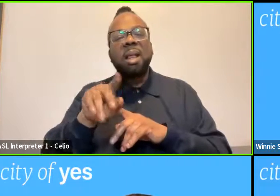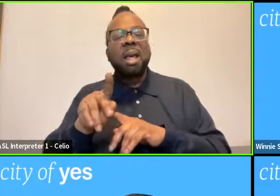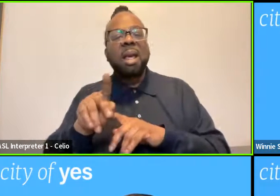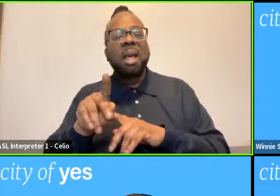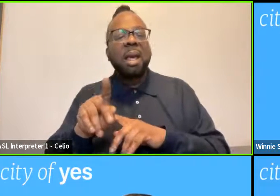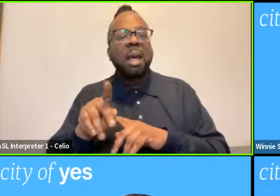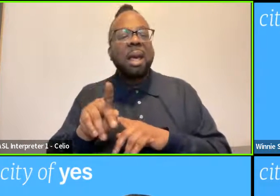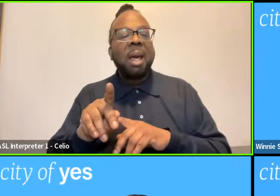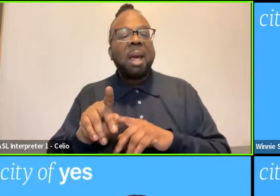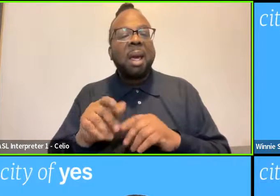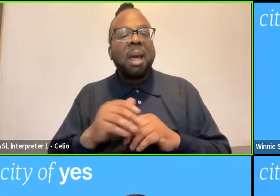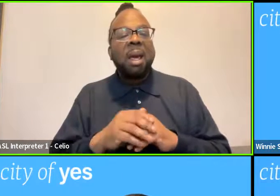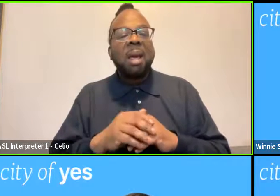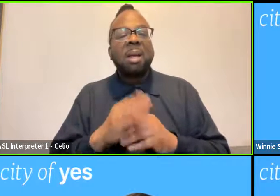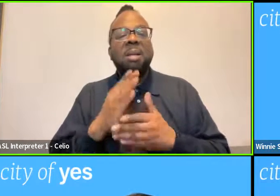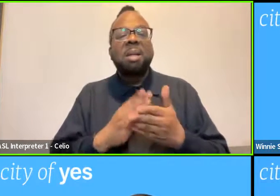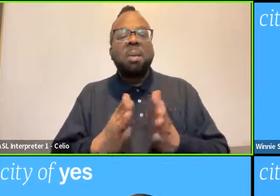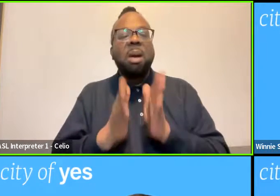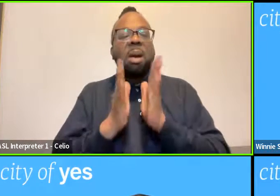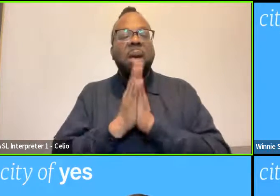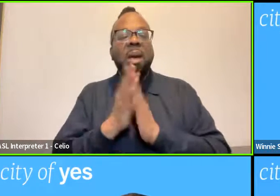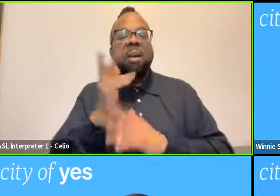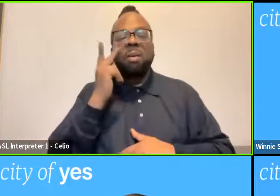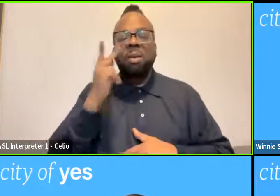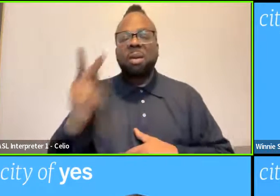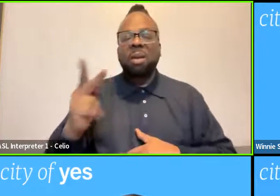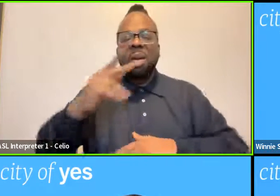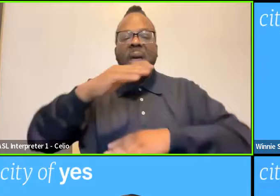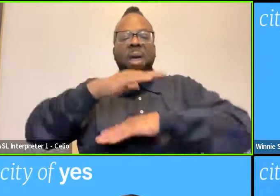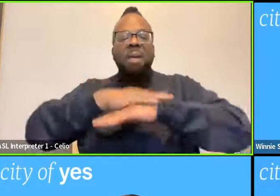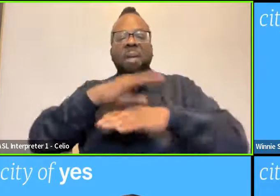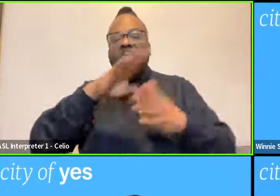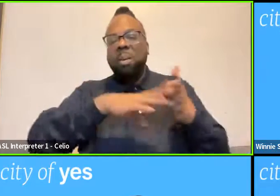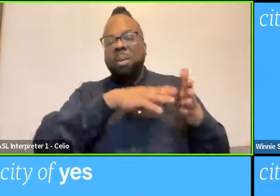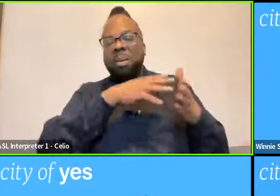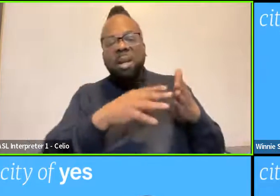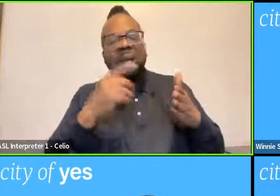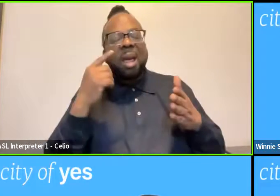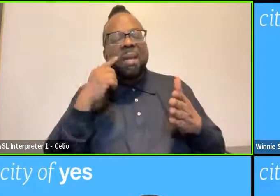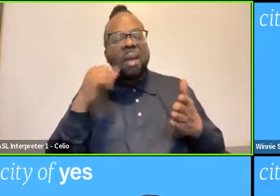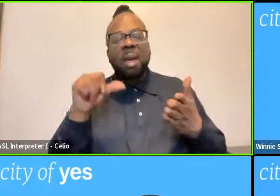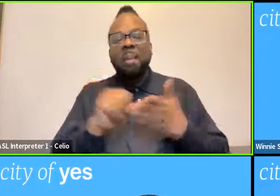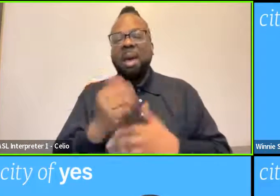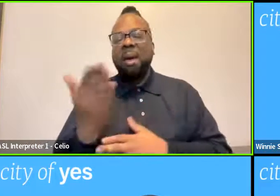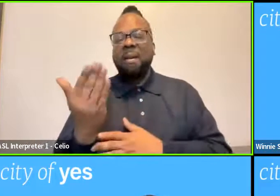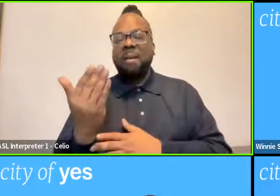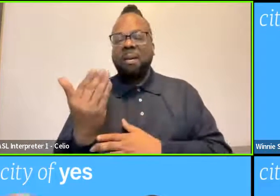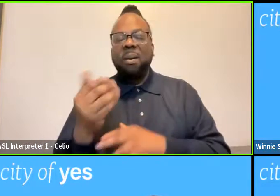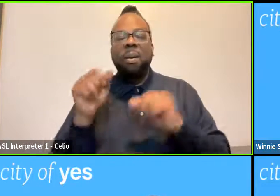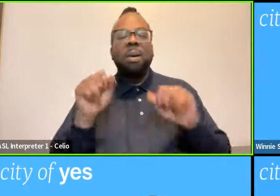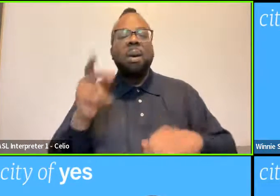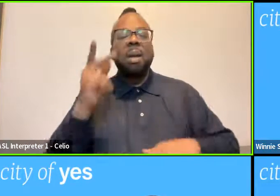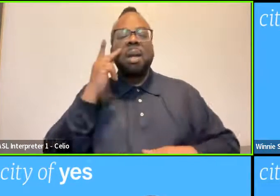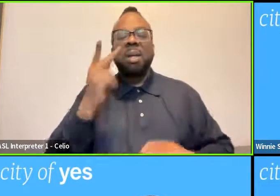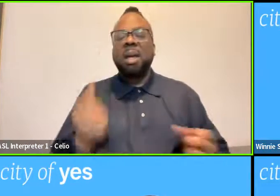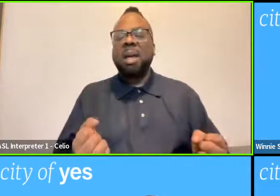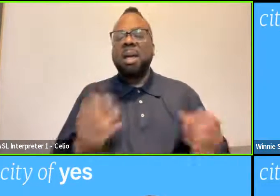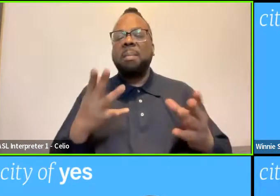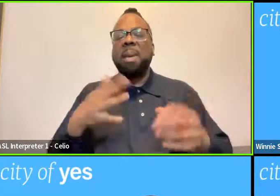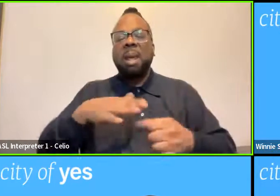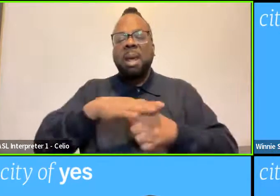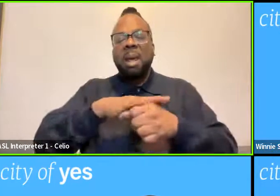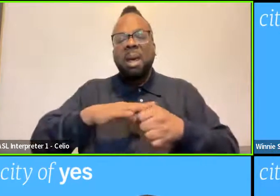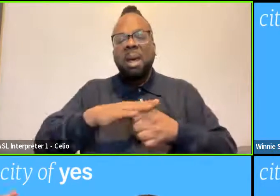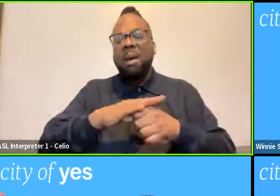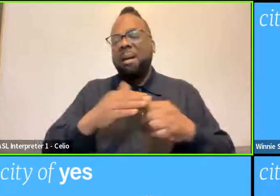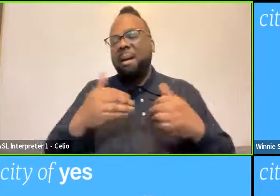as Sue Wen requested. If you look at the table, I think it's like on page 15 or something like that, you can see that many districts